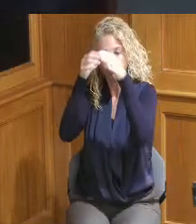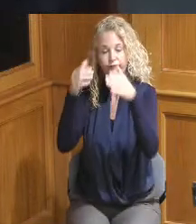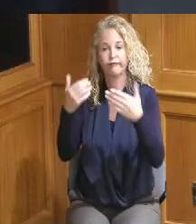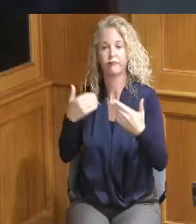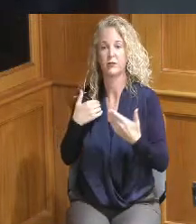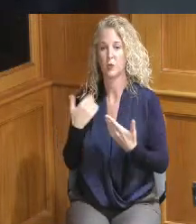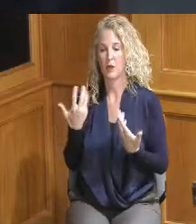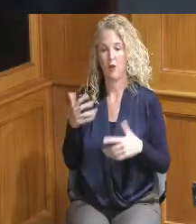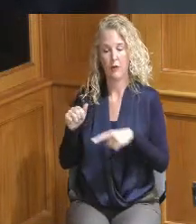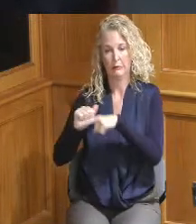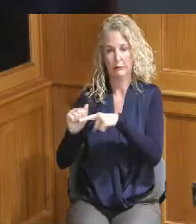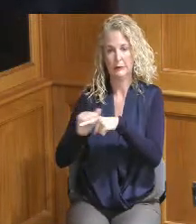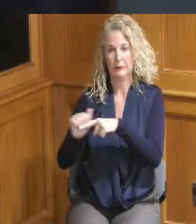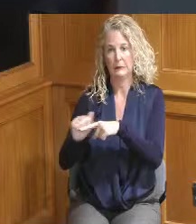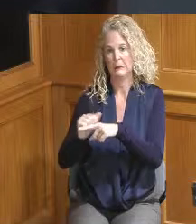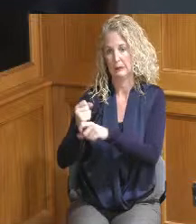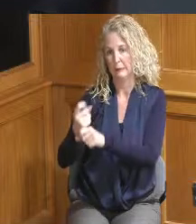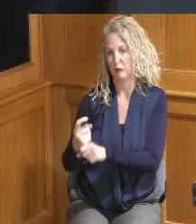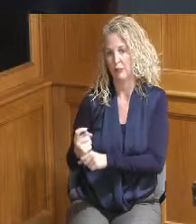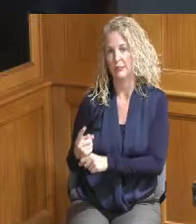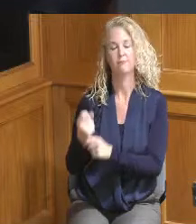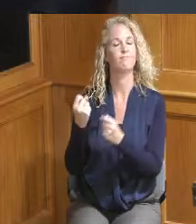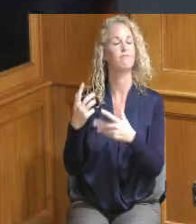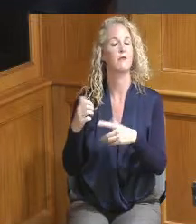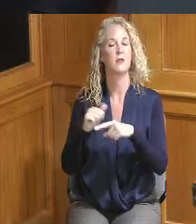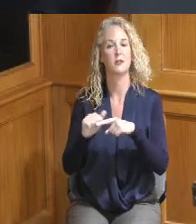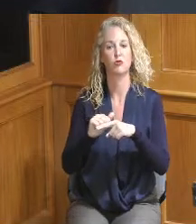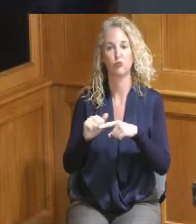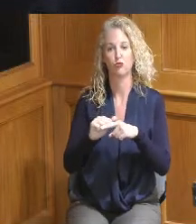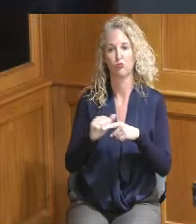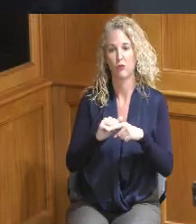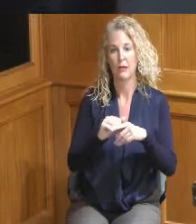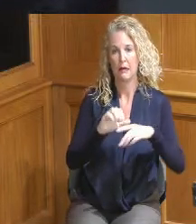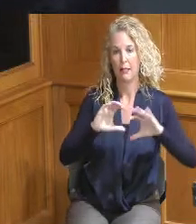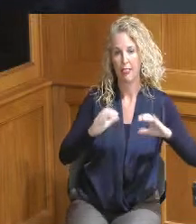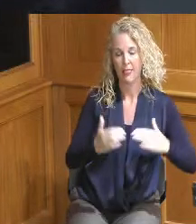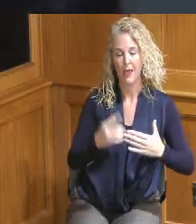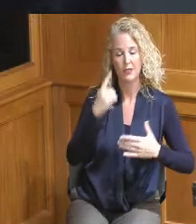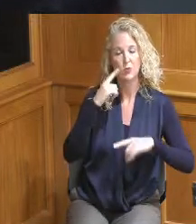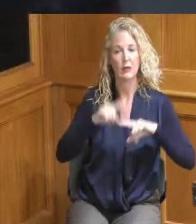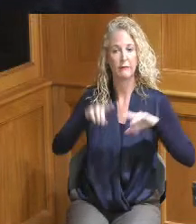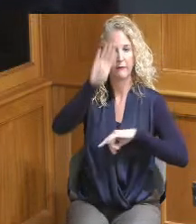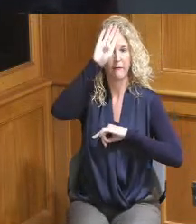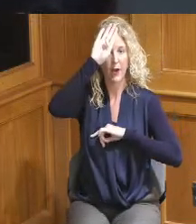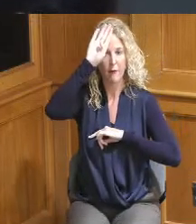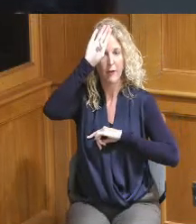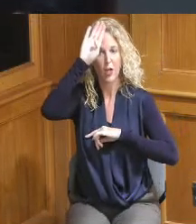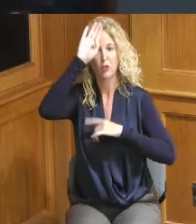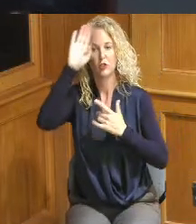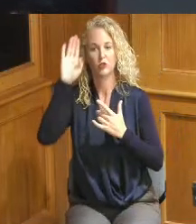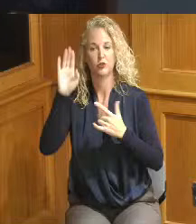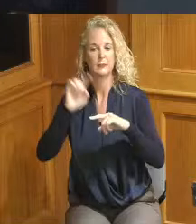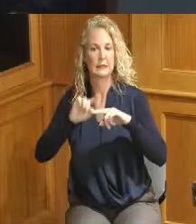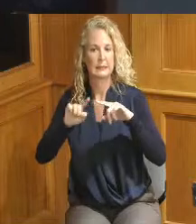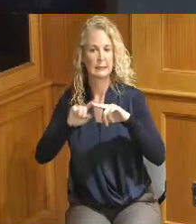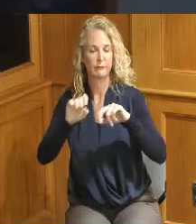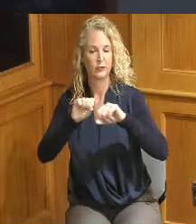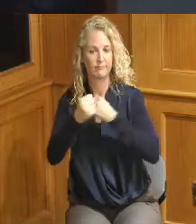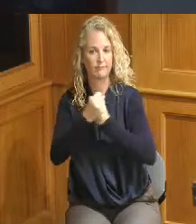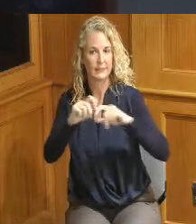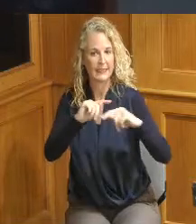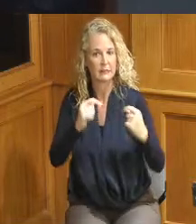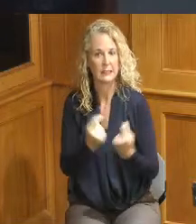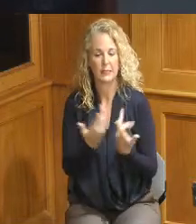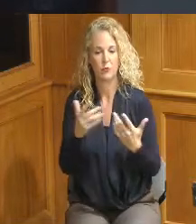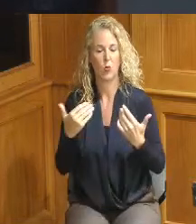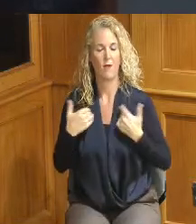training annually, dozens of training to our local firefighters and fire departments on how to handle hazardous materials incidences. And so we have an expert on